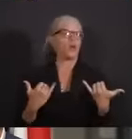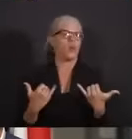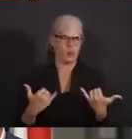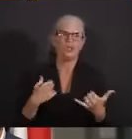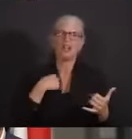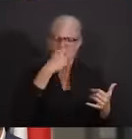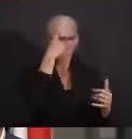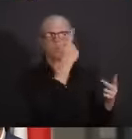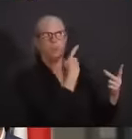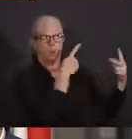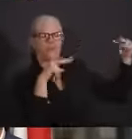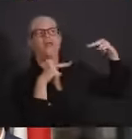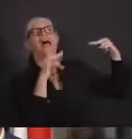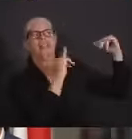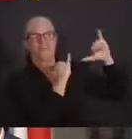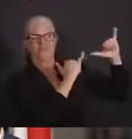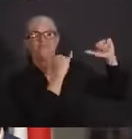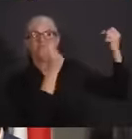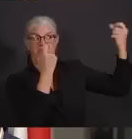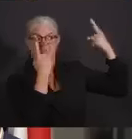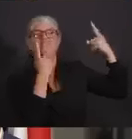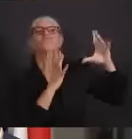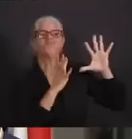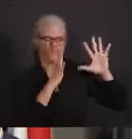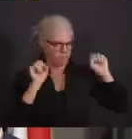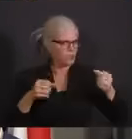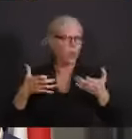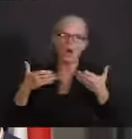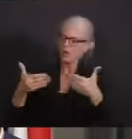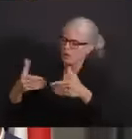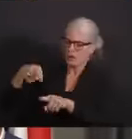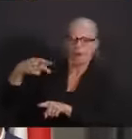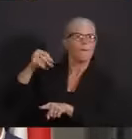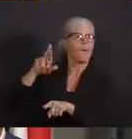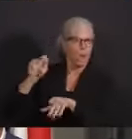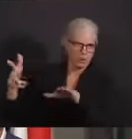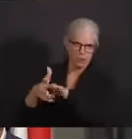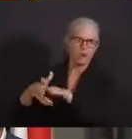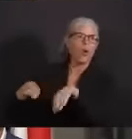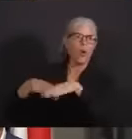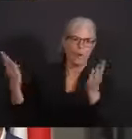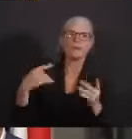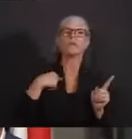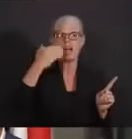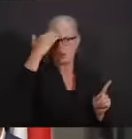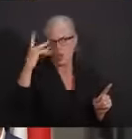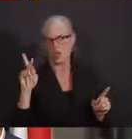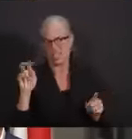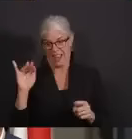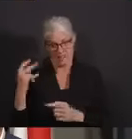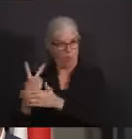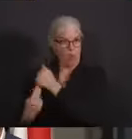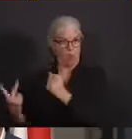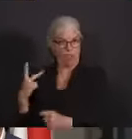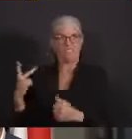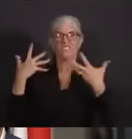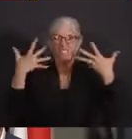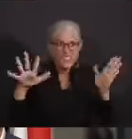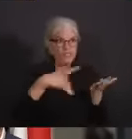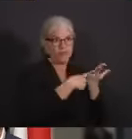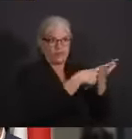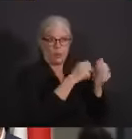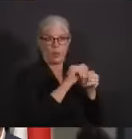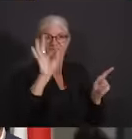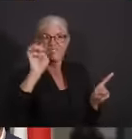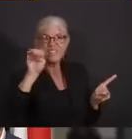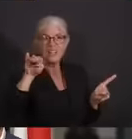that Kevin and our team have had good conversations. We've also, Kevin, I know, is talking, both Kevin and I talk with the FEMA administrator